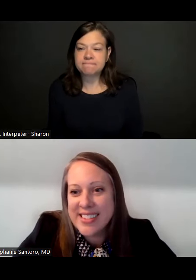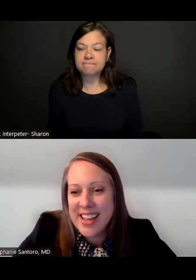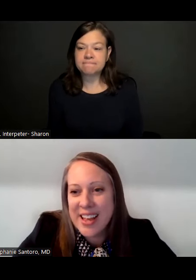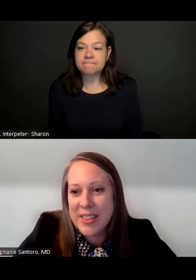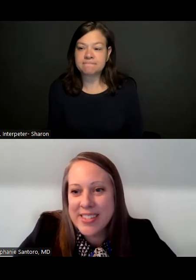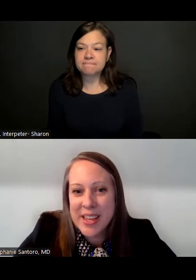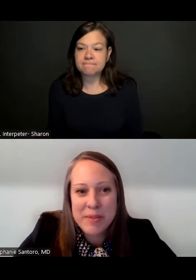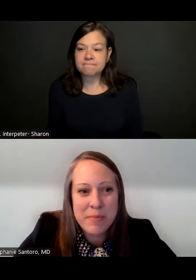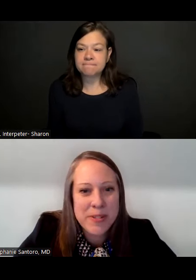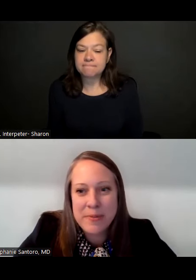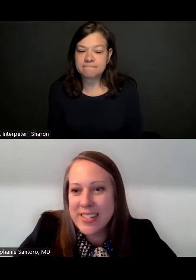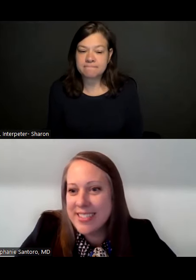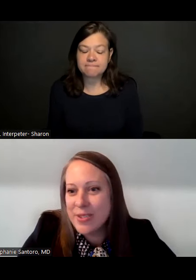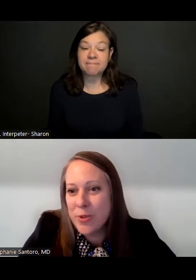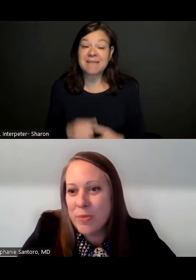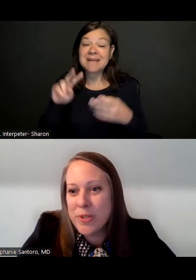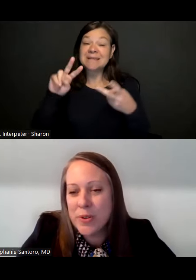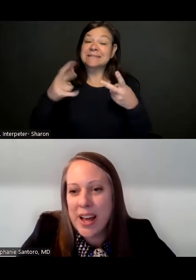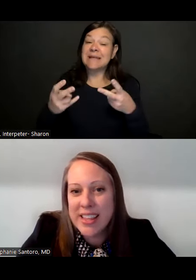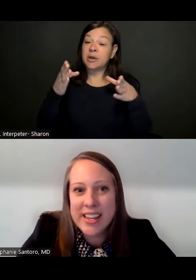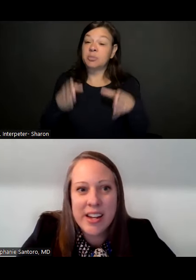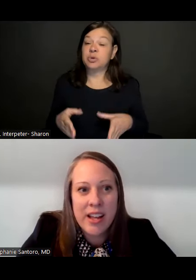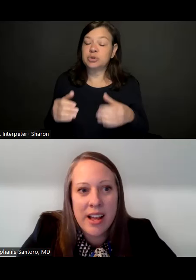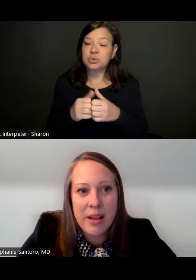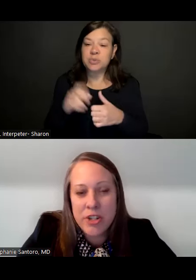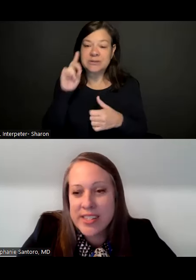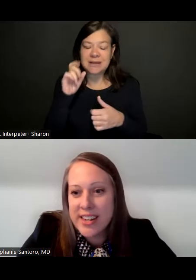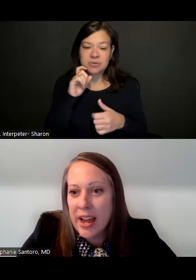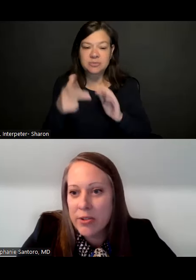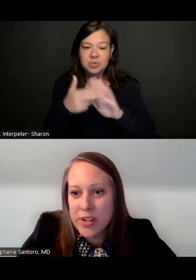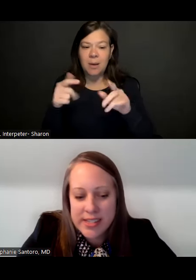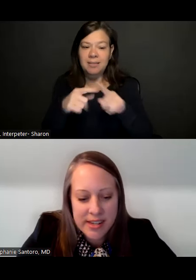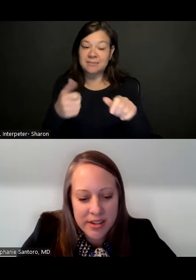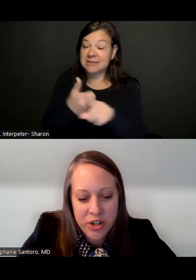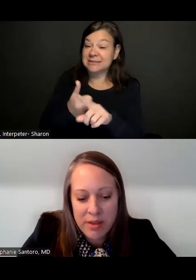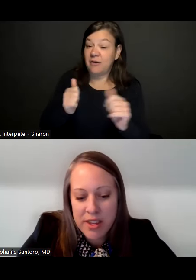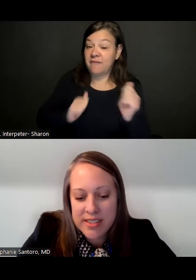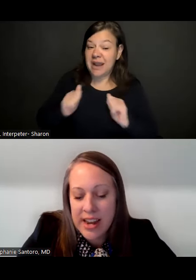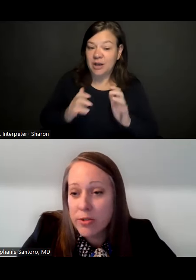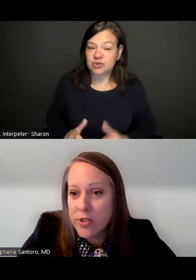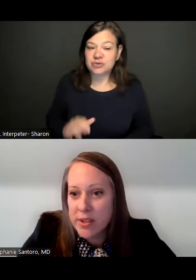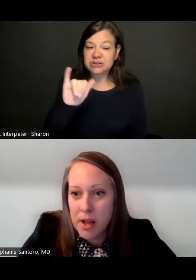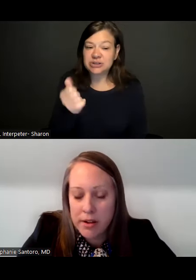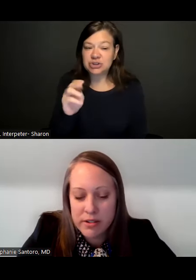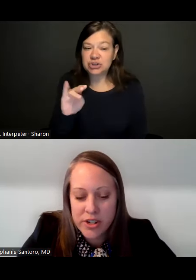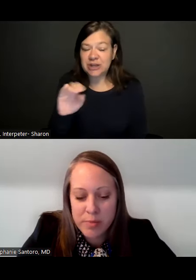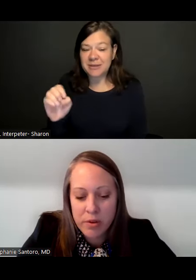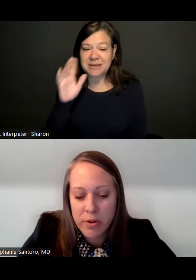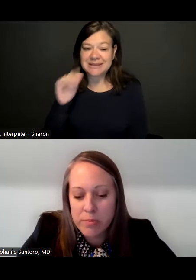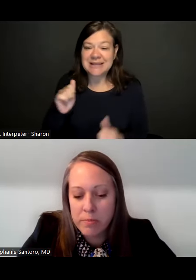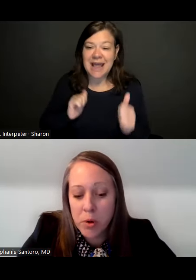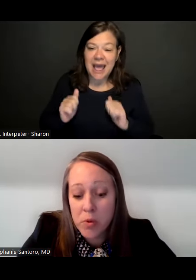This is the second person with Down syndrome to highlight. She's an actress. Jamie is an actress and model.